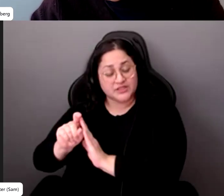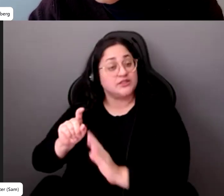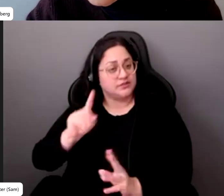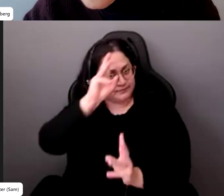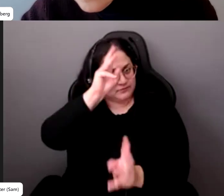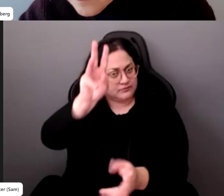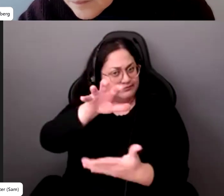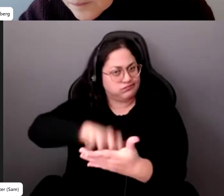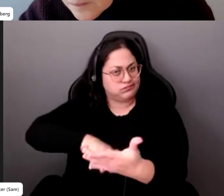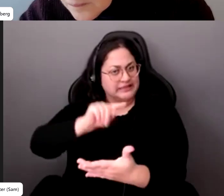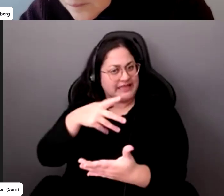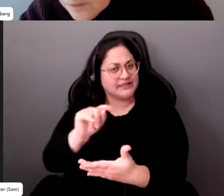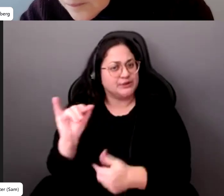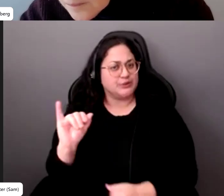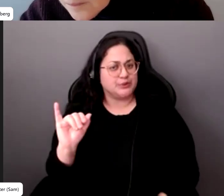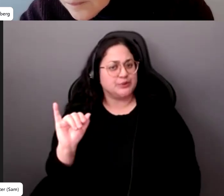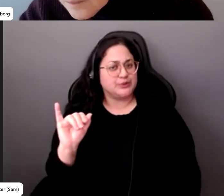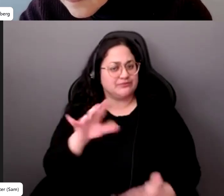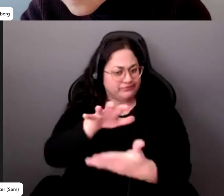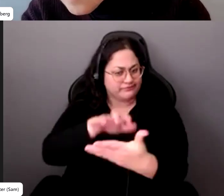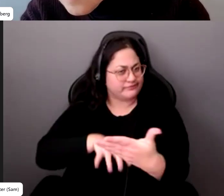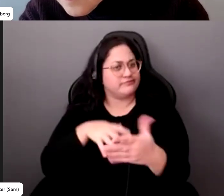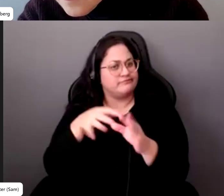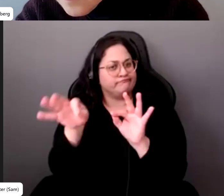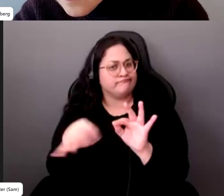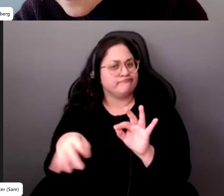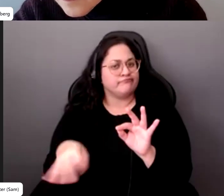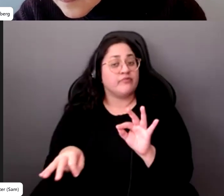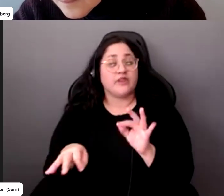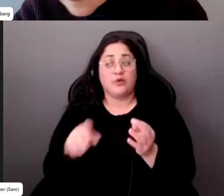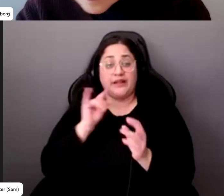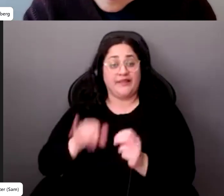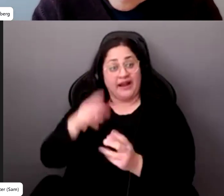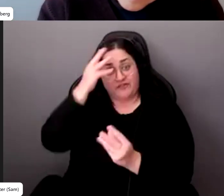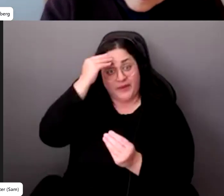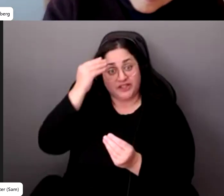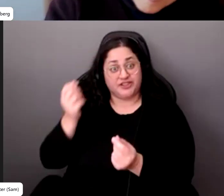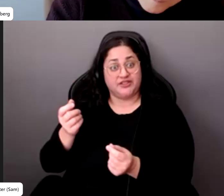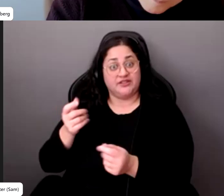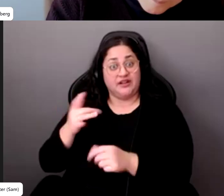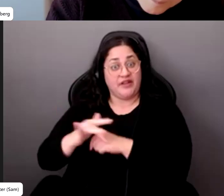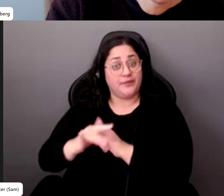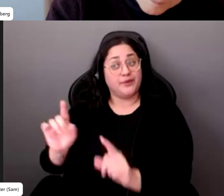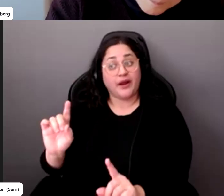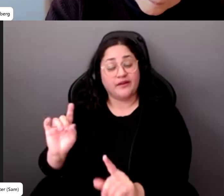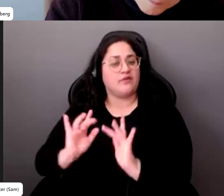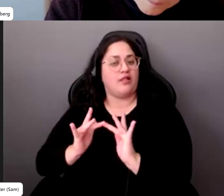available information that's on the internet, that's publicly available on the internet, and then it has a